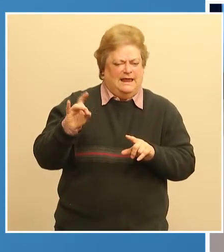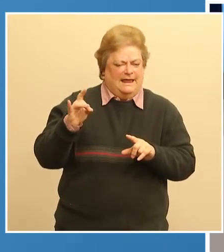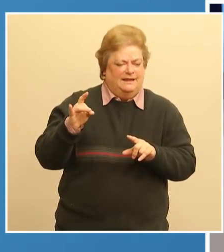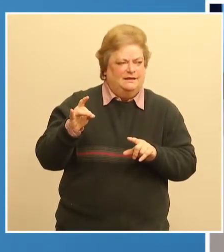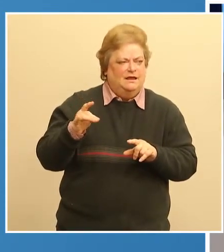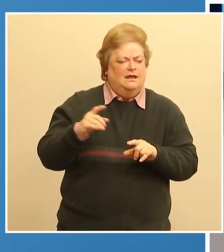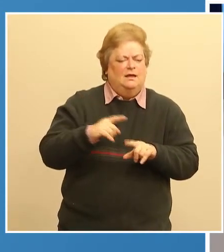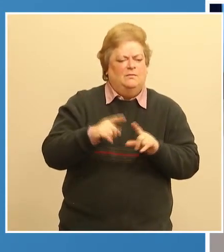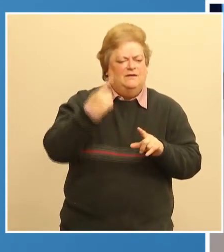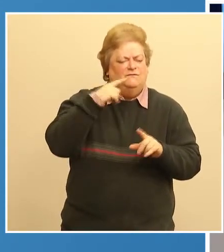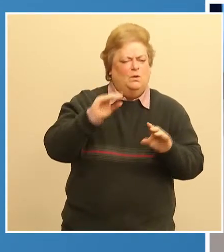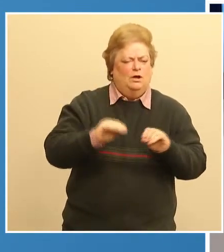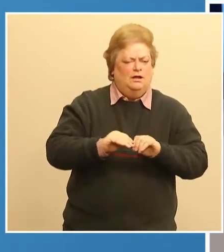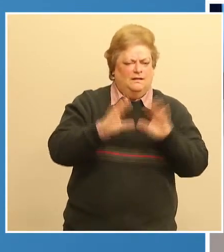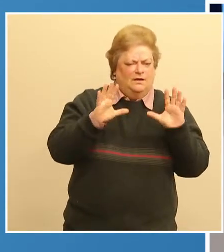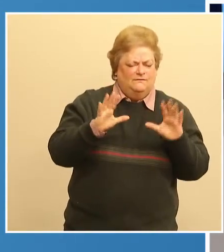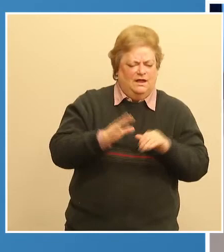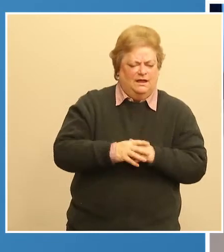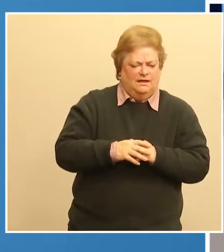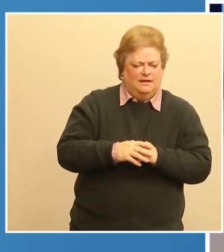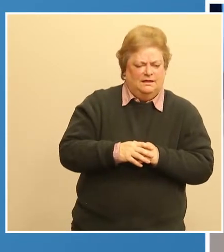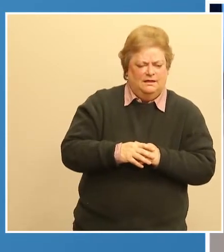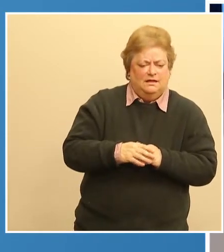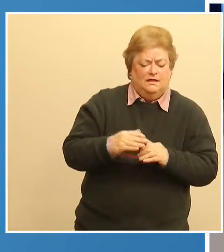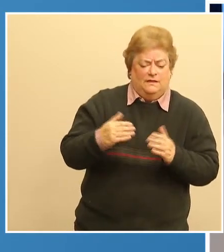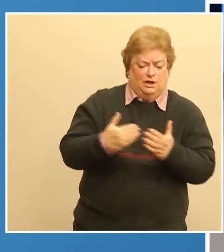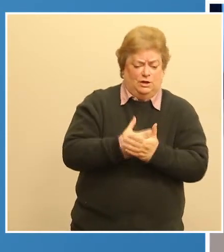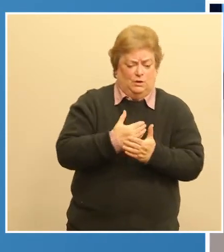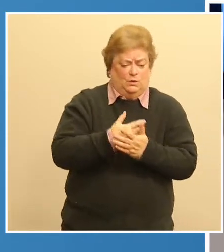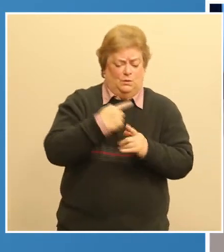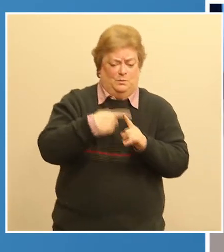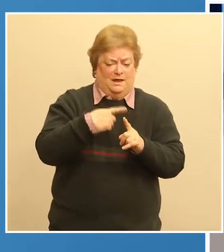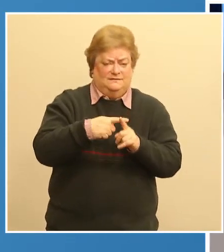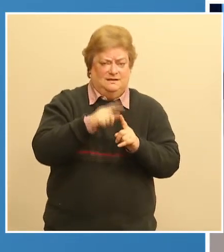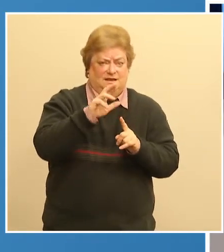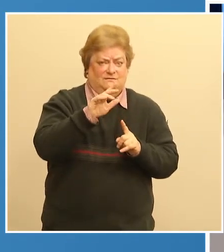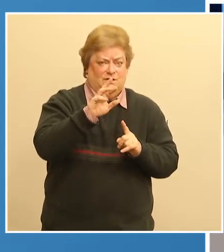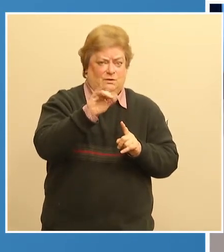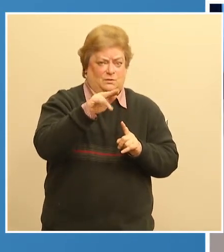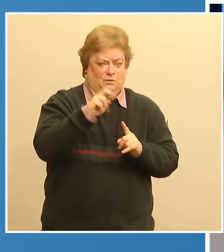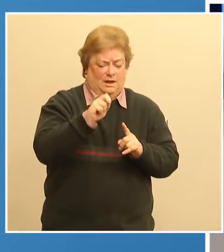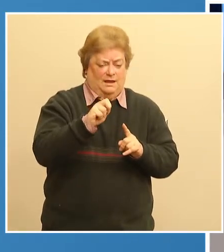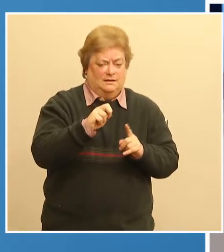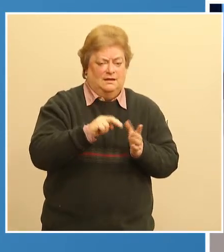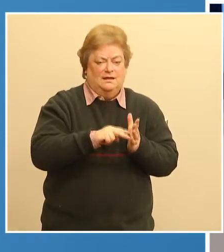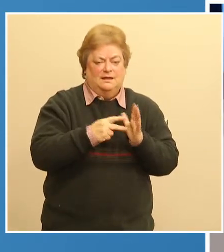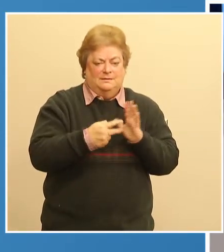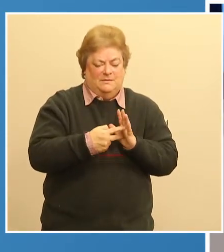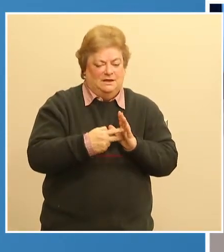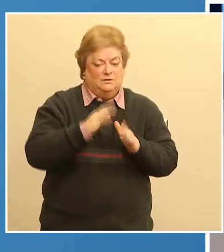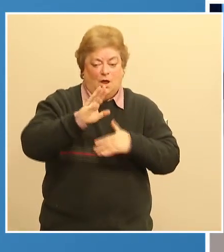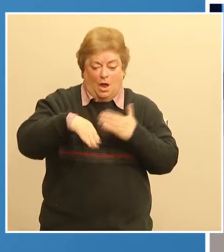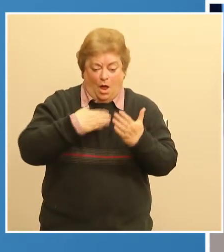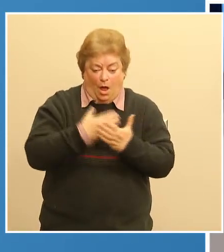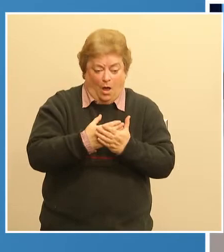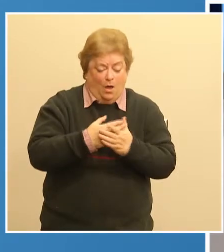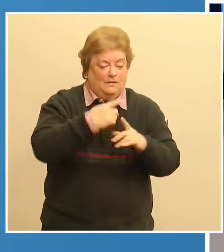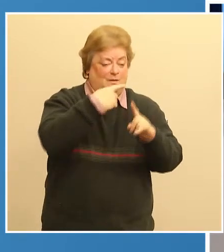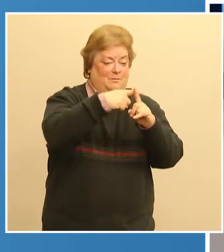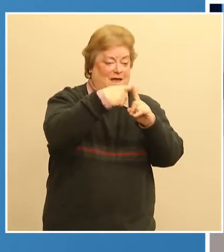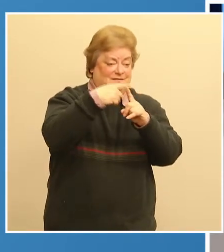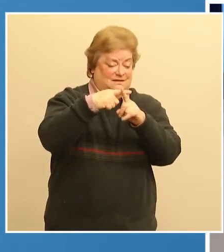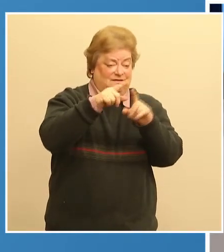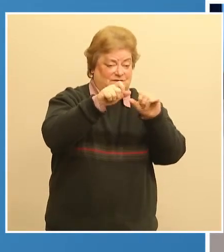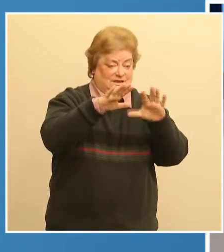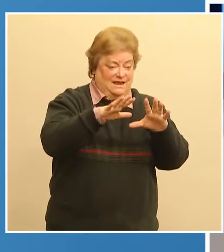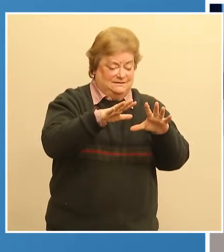just to clarify, so the new positivity rate just takes all of the positive tests divided by all of